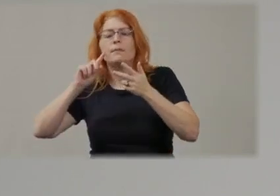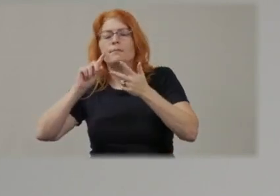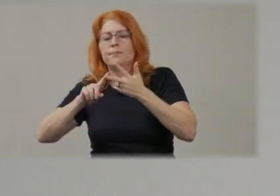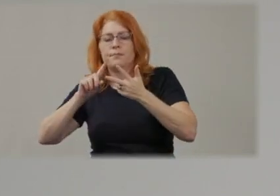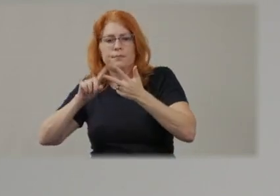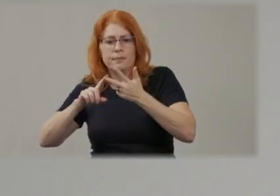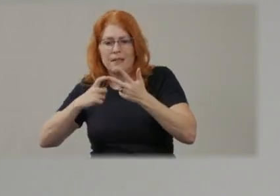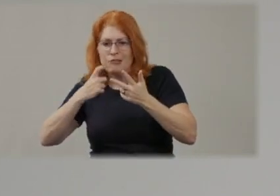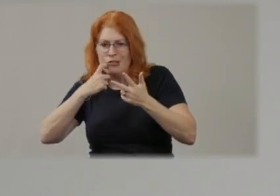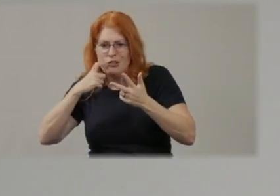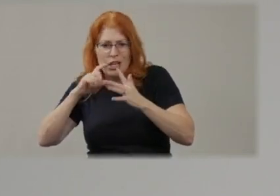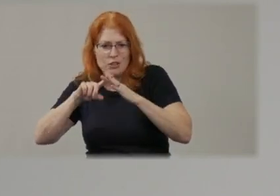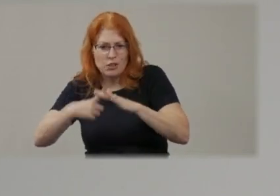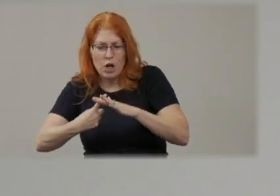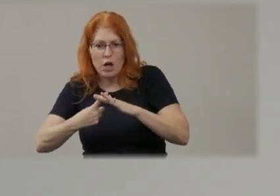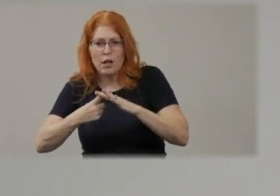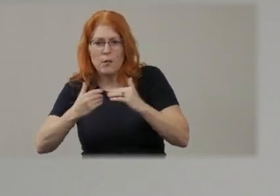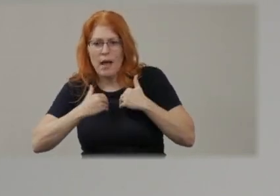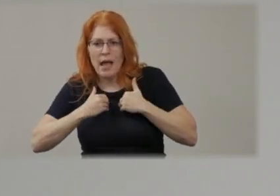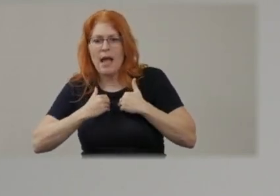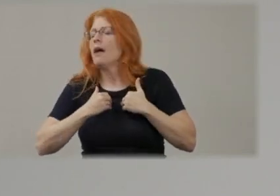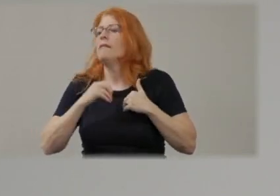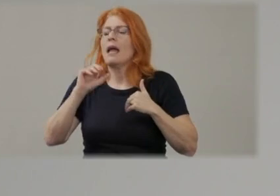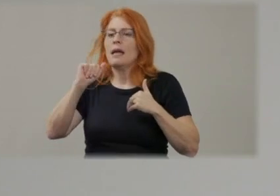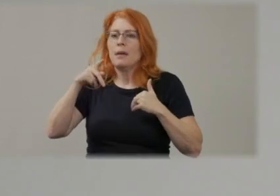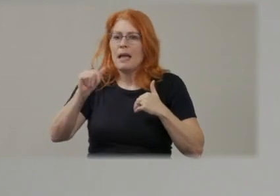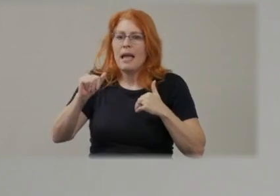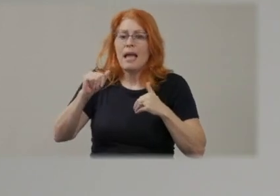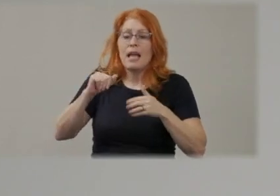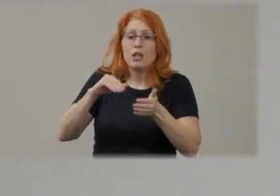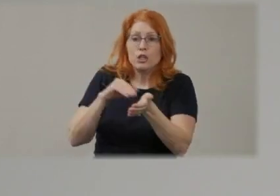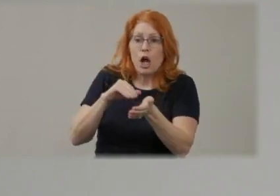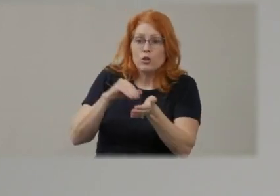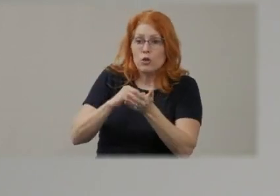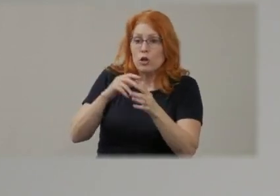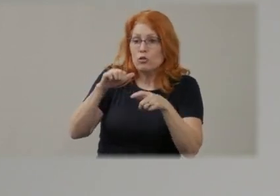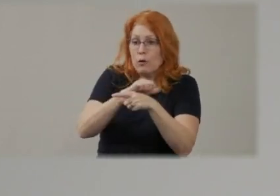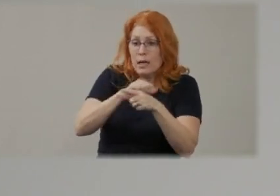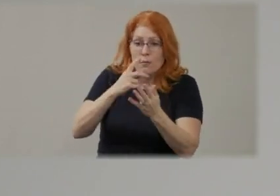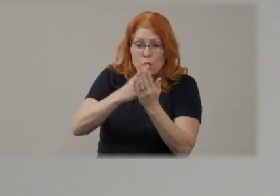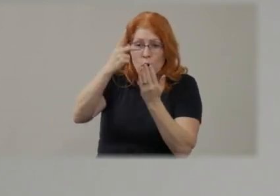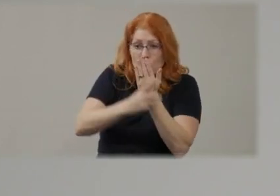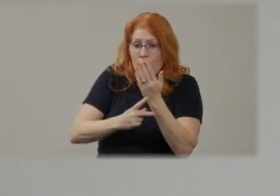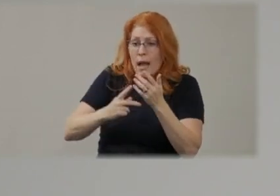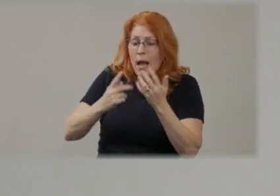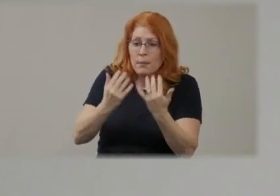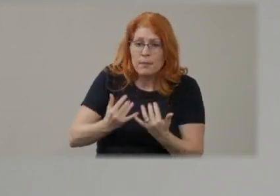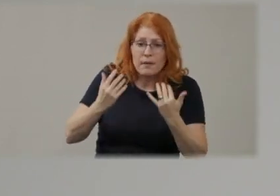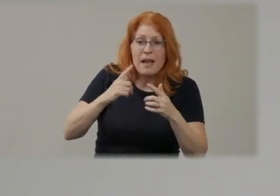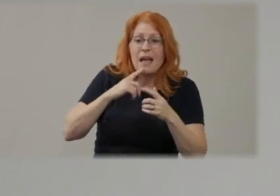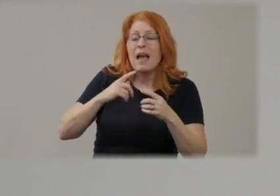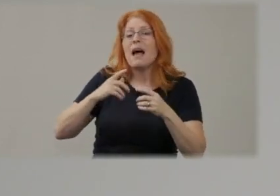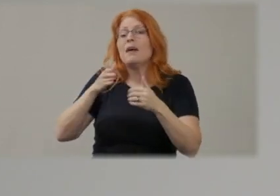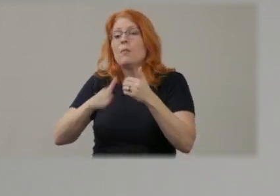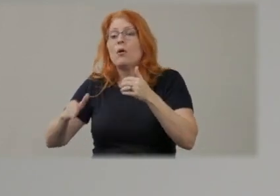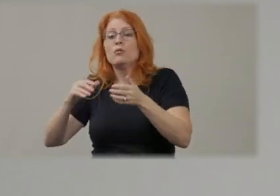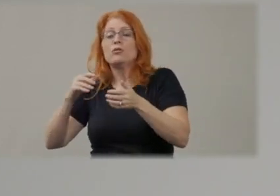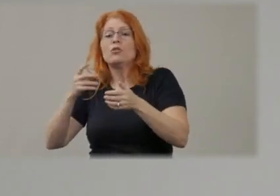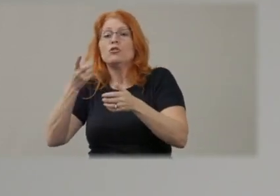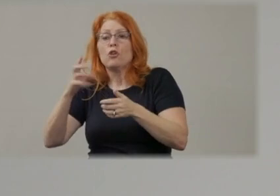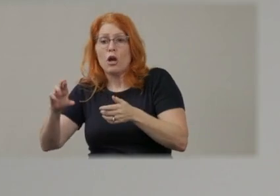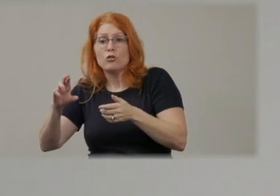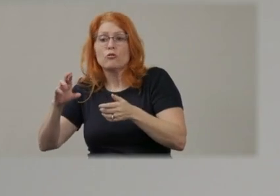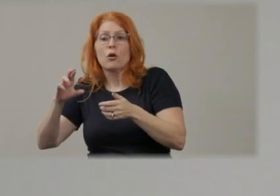We were just starting to have an APA doctoral training program pending, wherein we have postdoctoral fellows